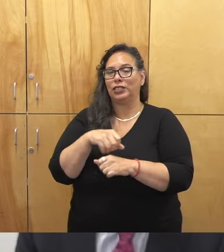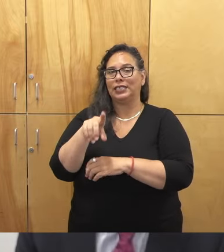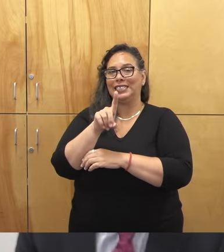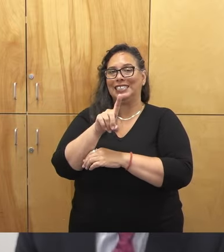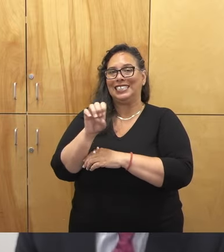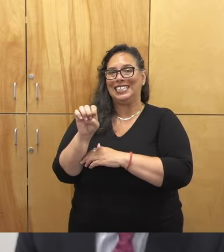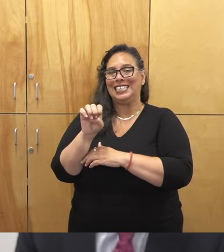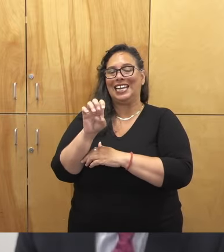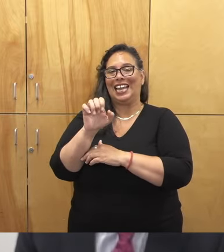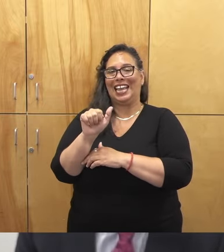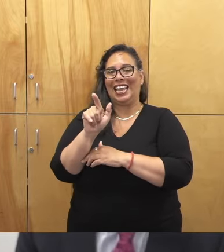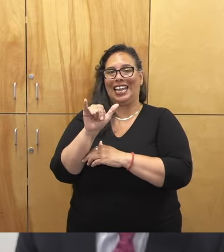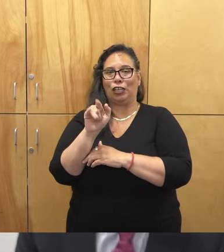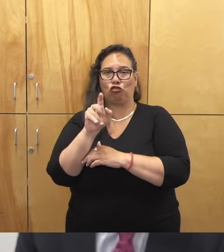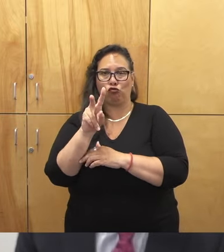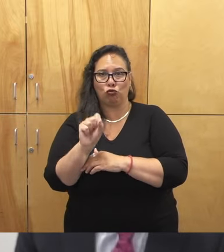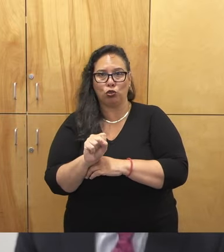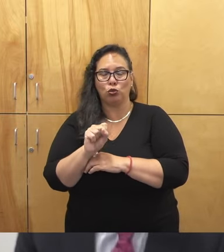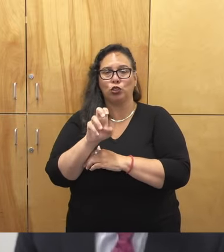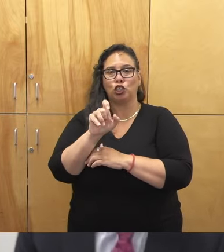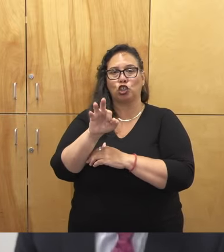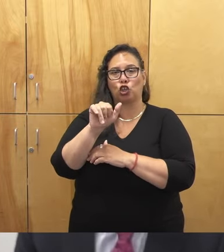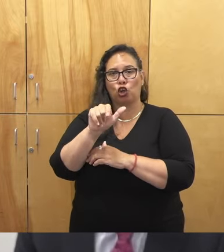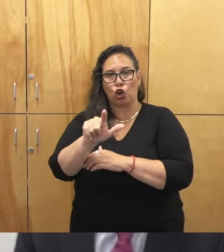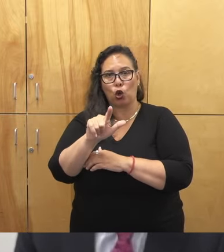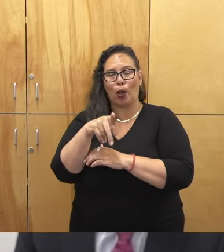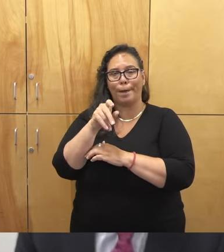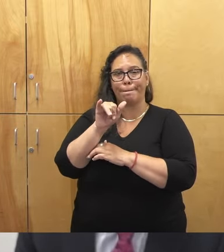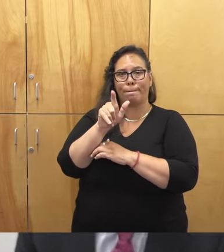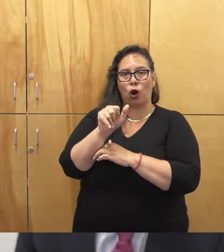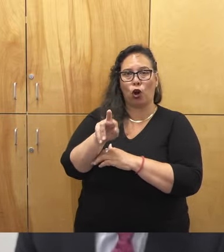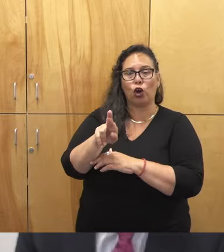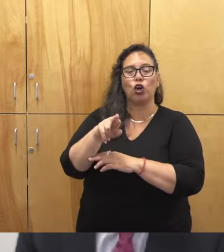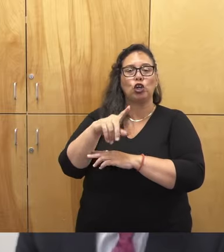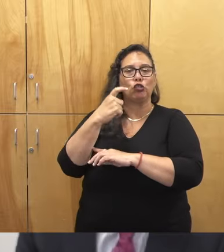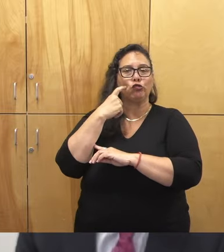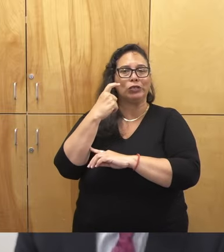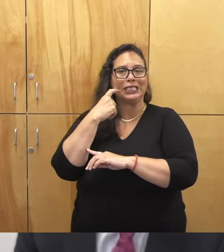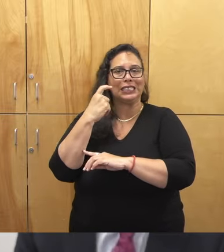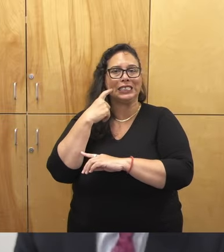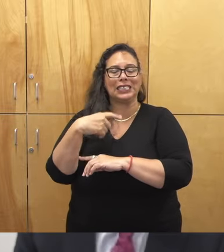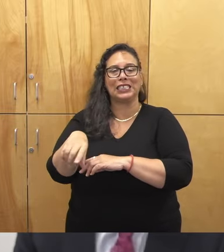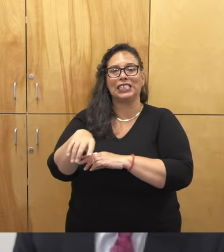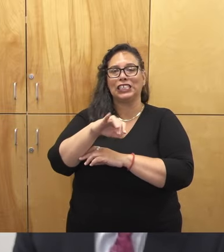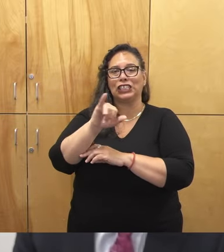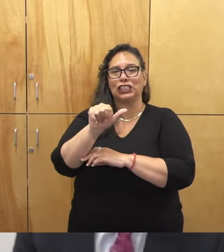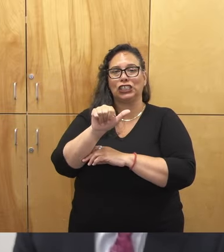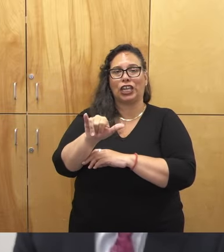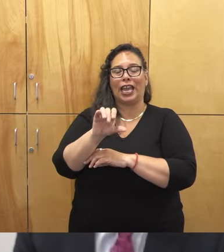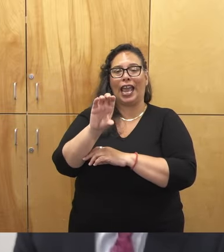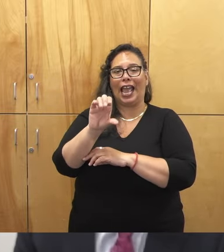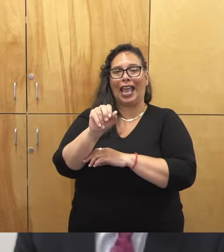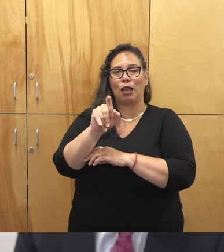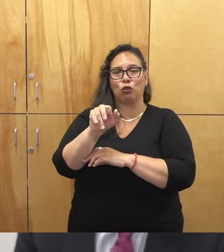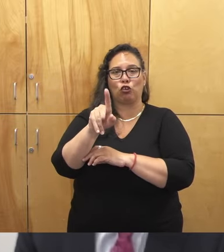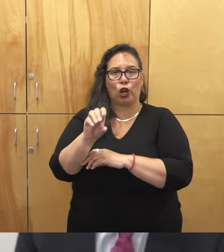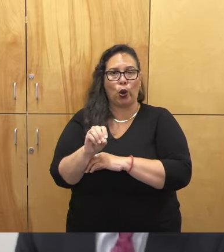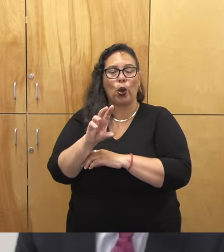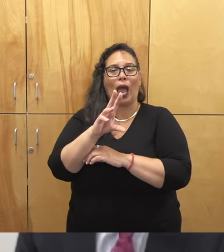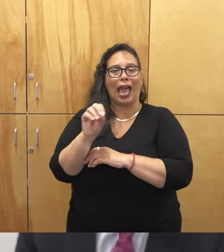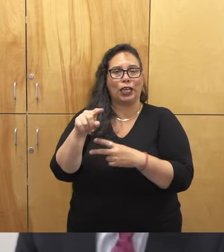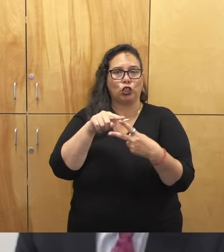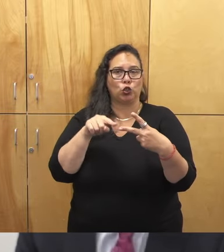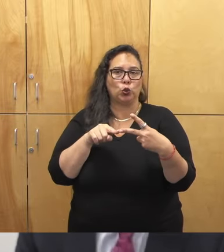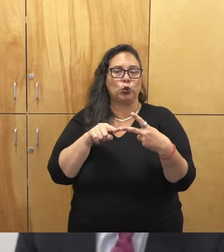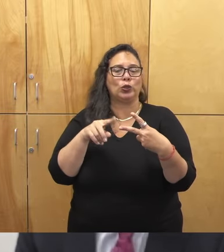Andrews, Earl Parker, Maurice and Sue Anderson. Jay Camarino, and two very special people,